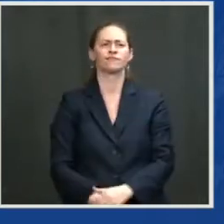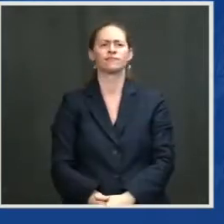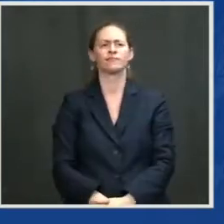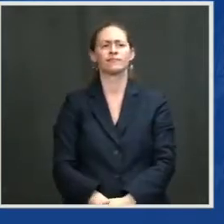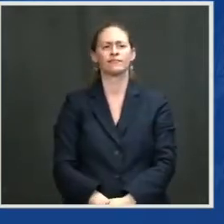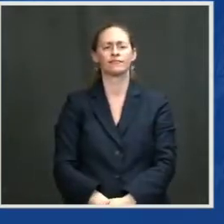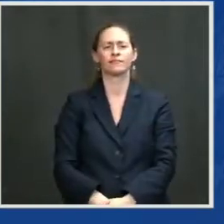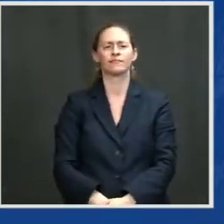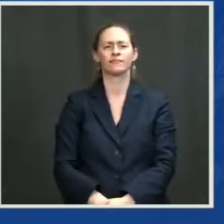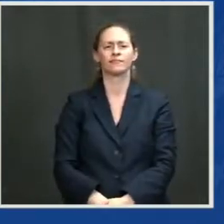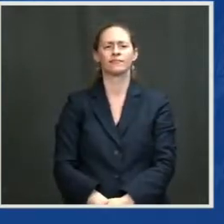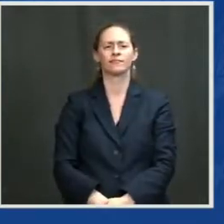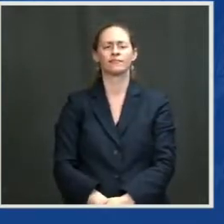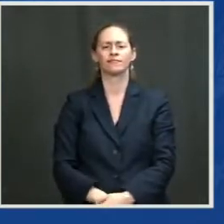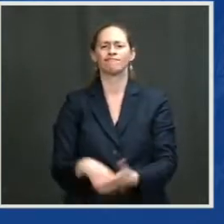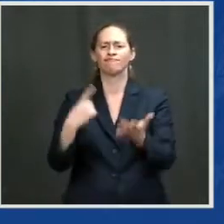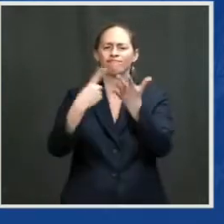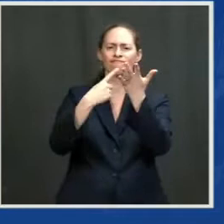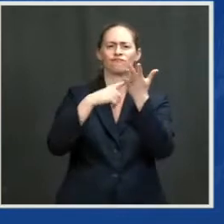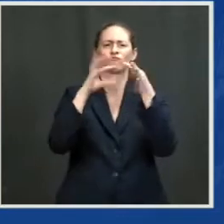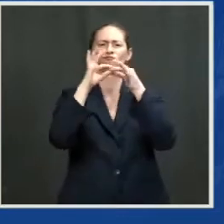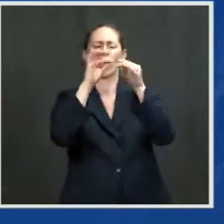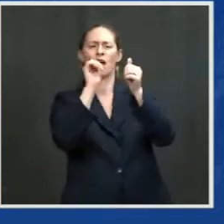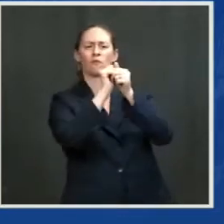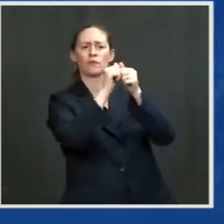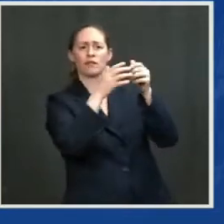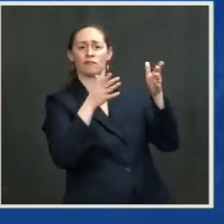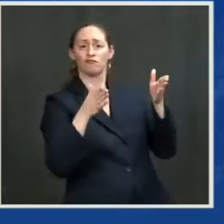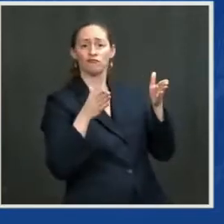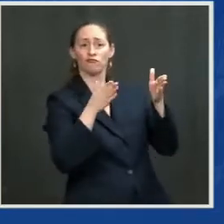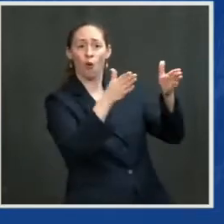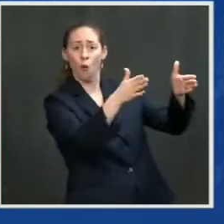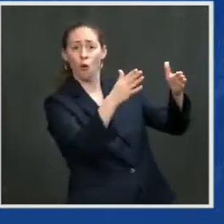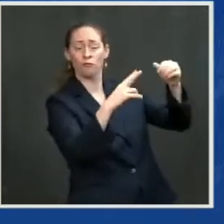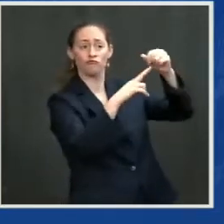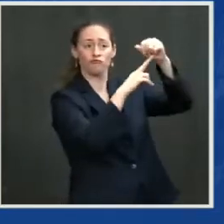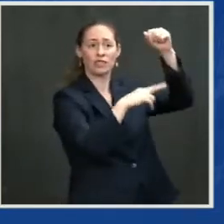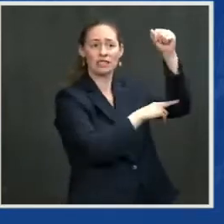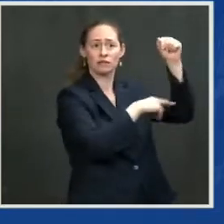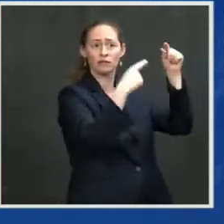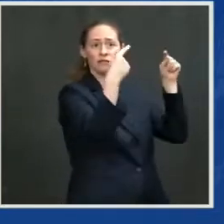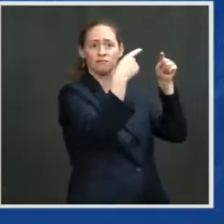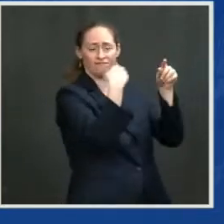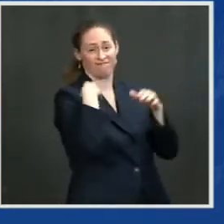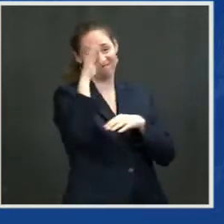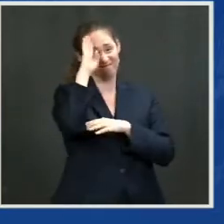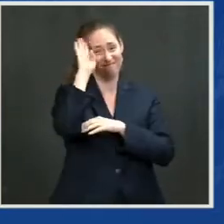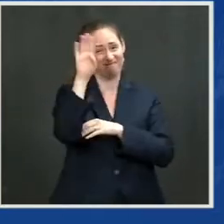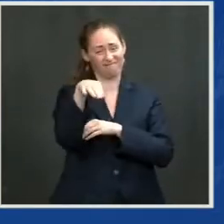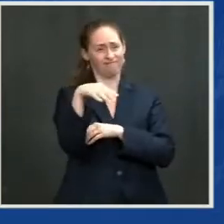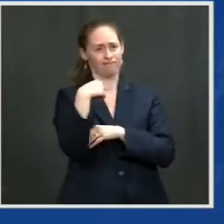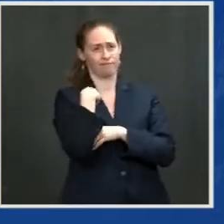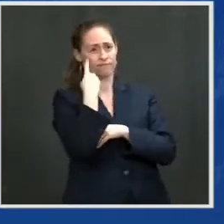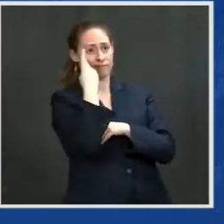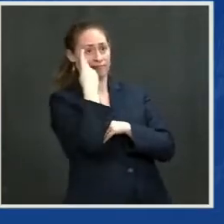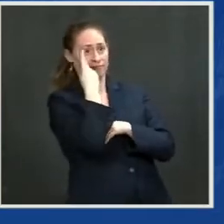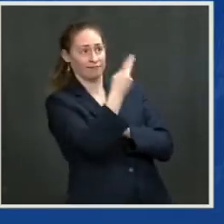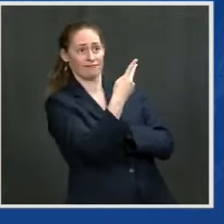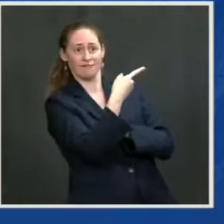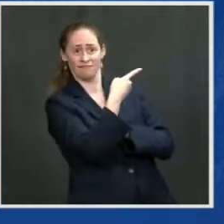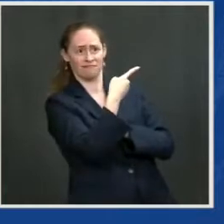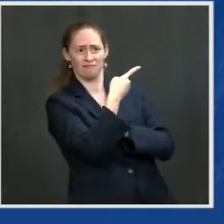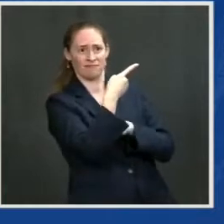roads and the like, I've never seen a Republican or Democrat road. I just see roads. And